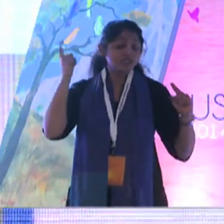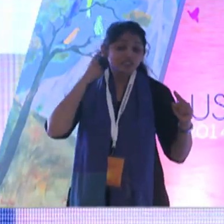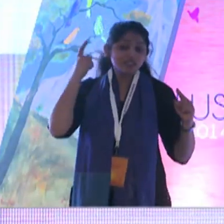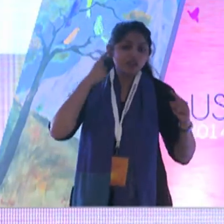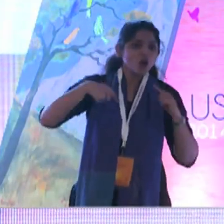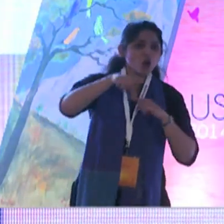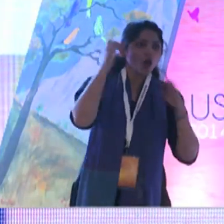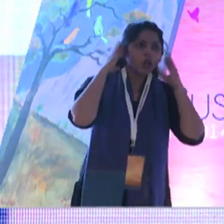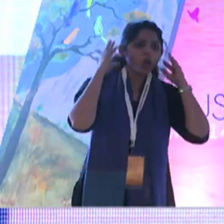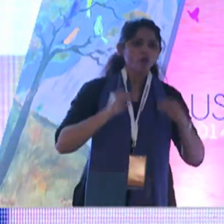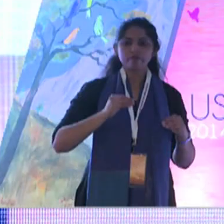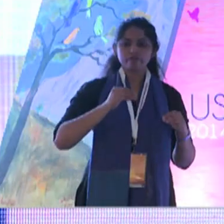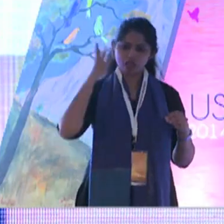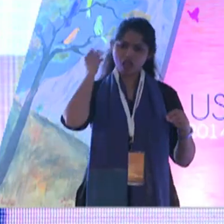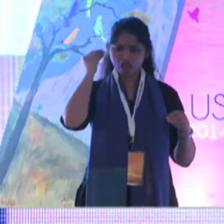this country.